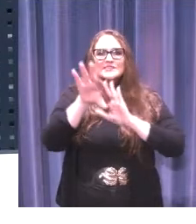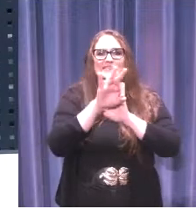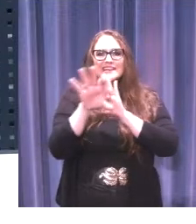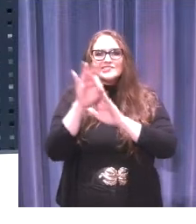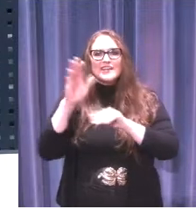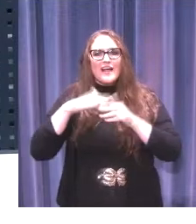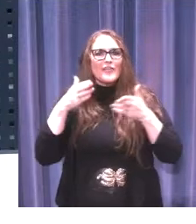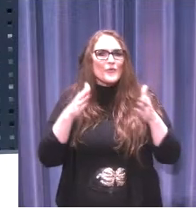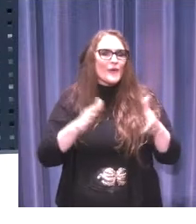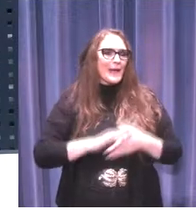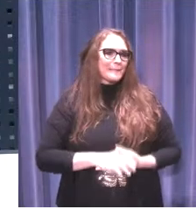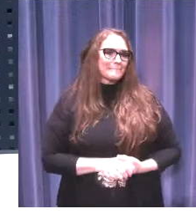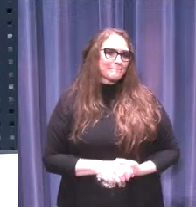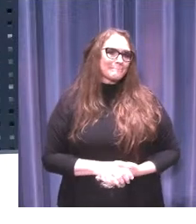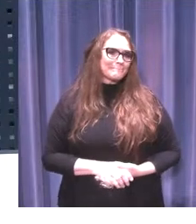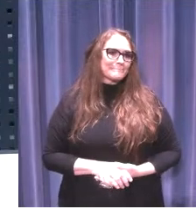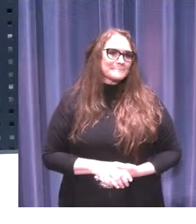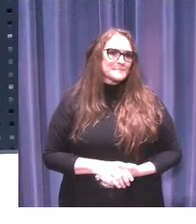the way.